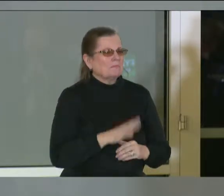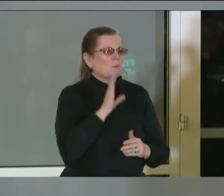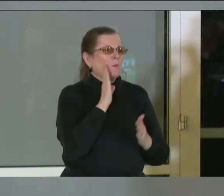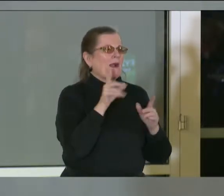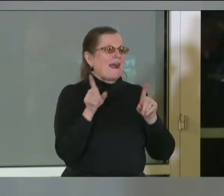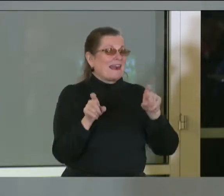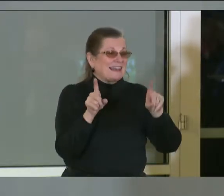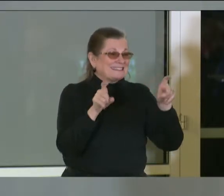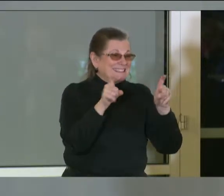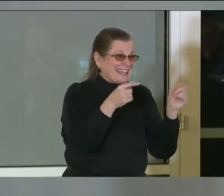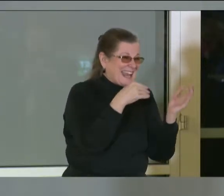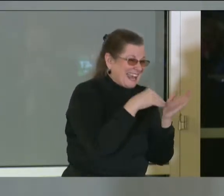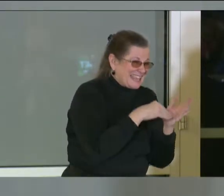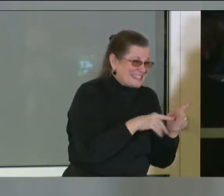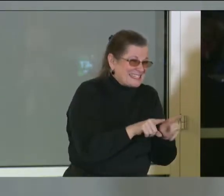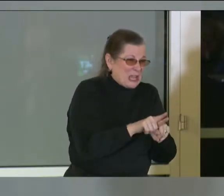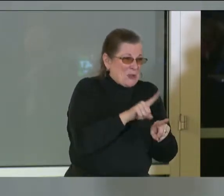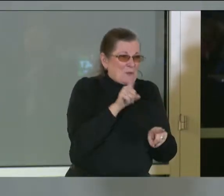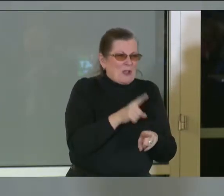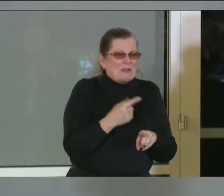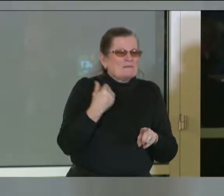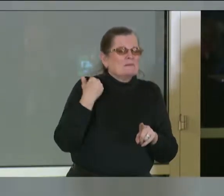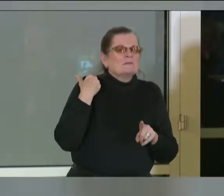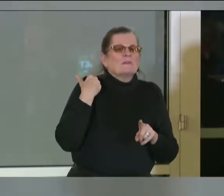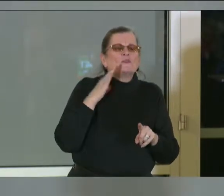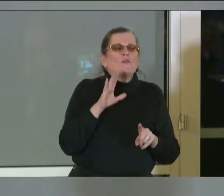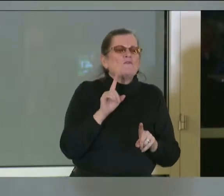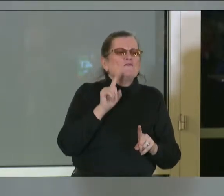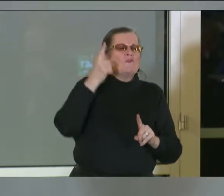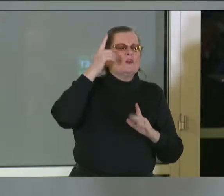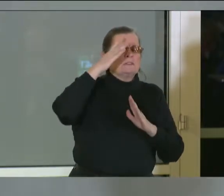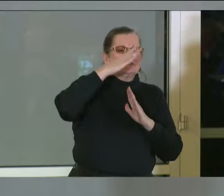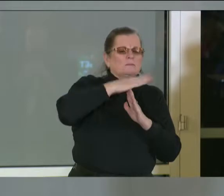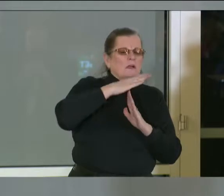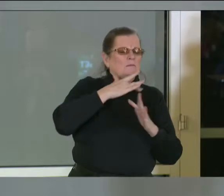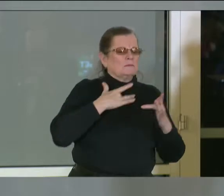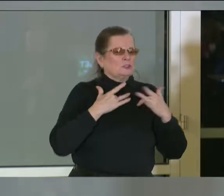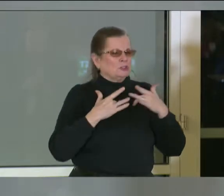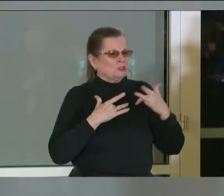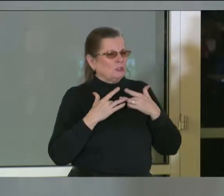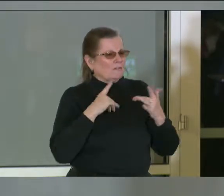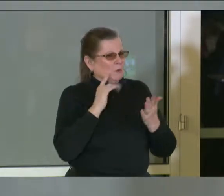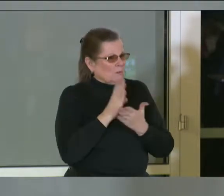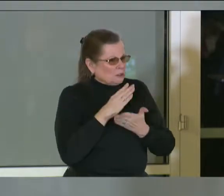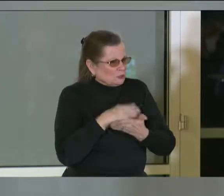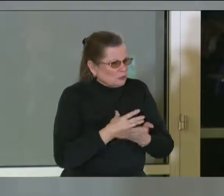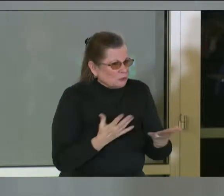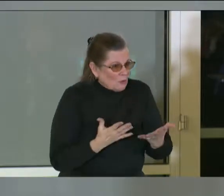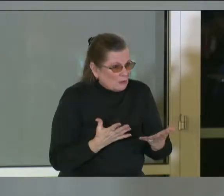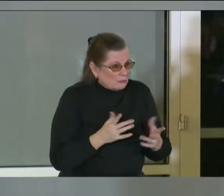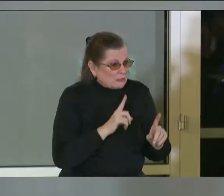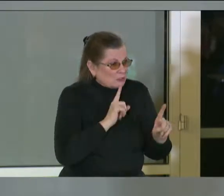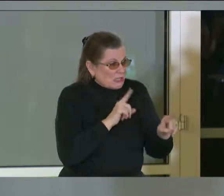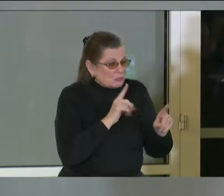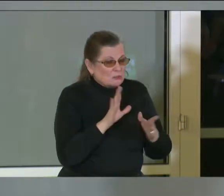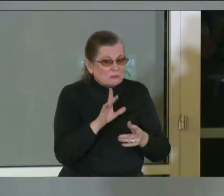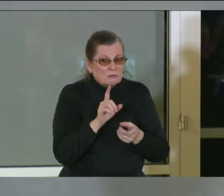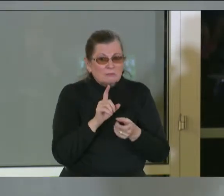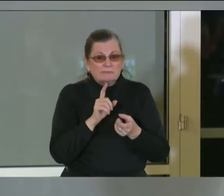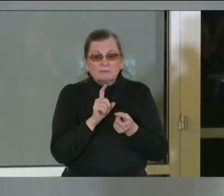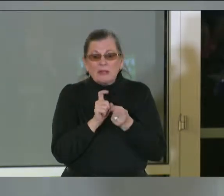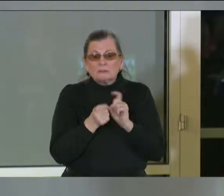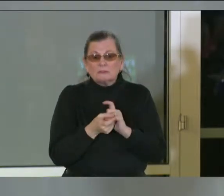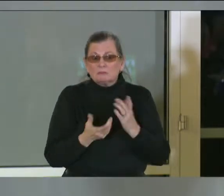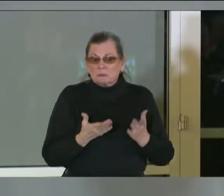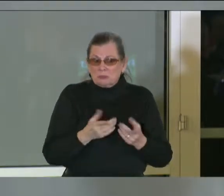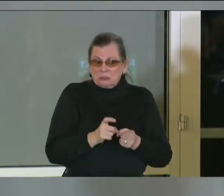and see if, after hearing from the mayor and our deputy mayors, if any of your budget priorities have shifted